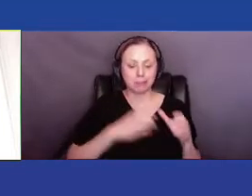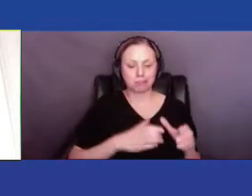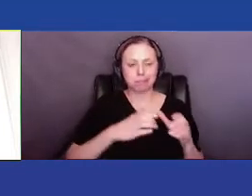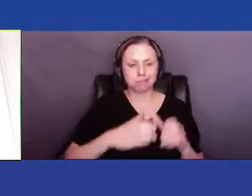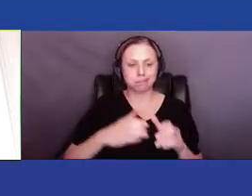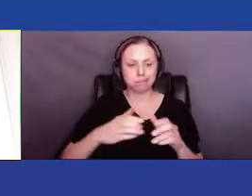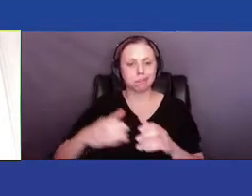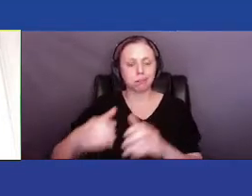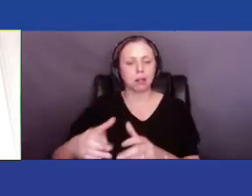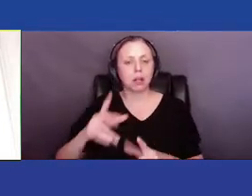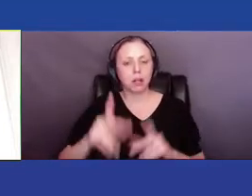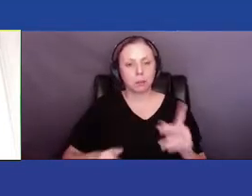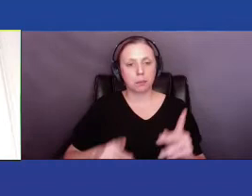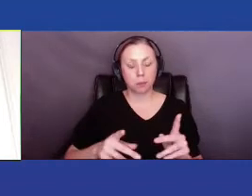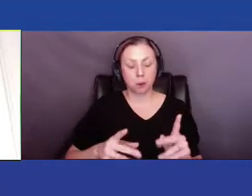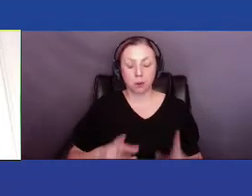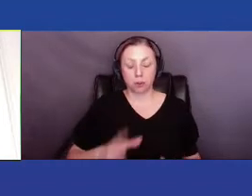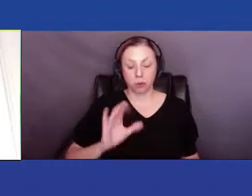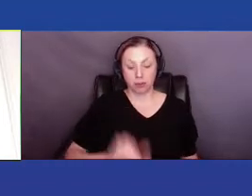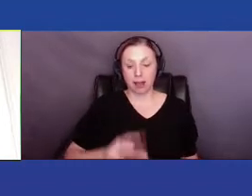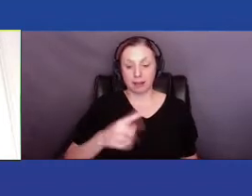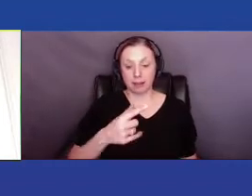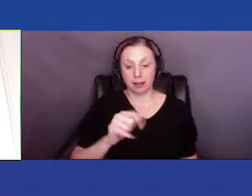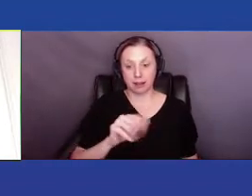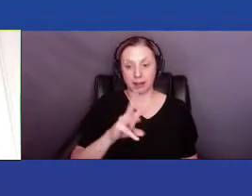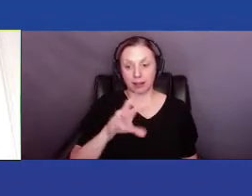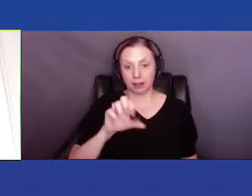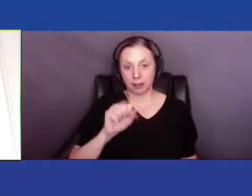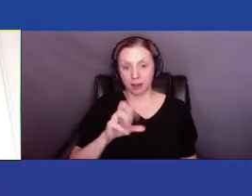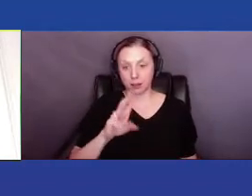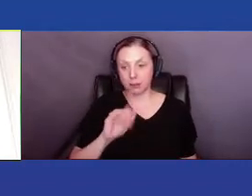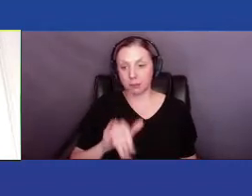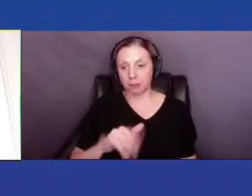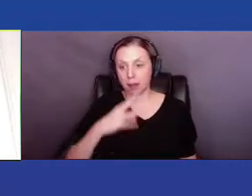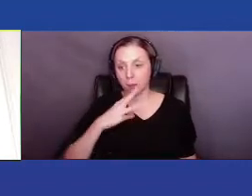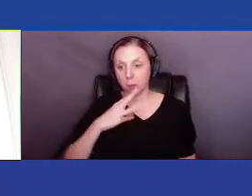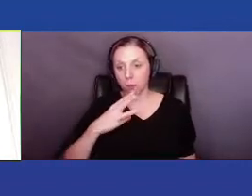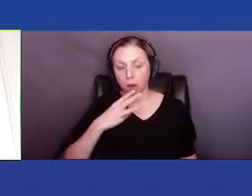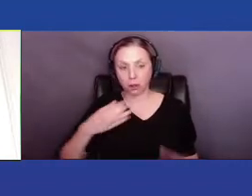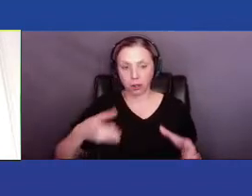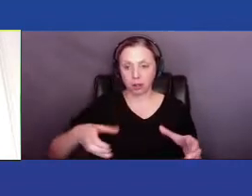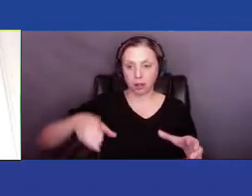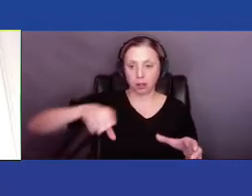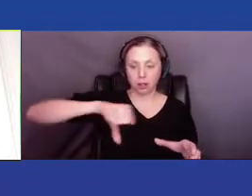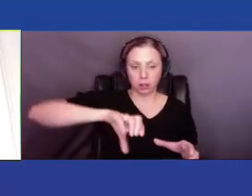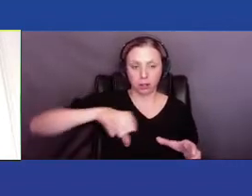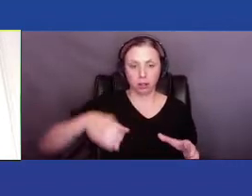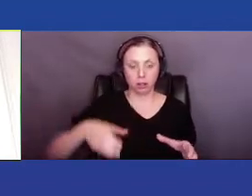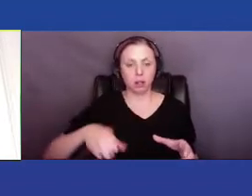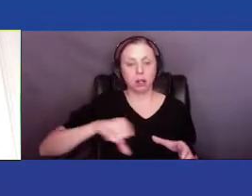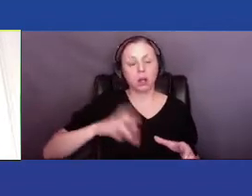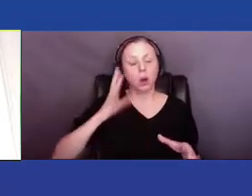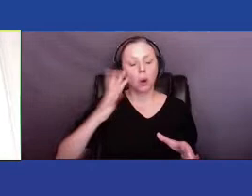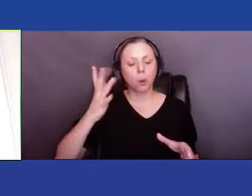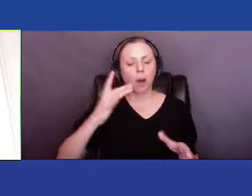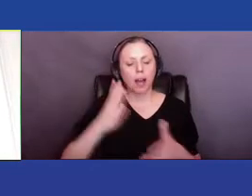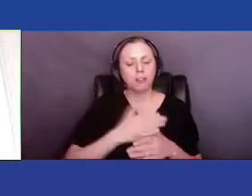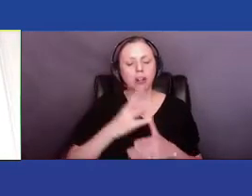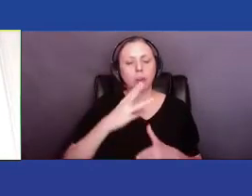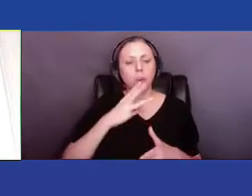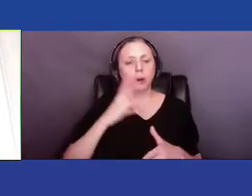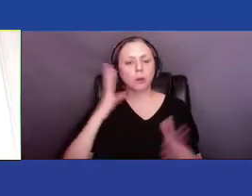pouring the Gallows Bay water as we all pass the water among us to offer a hope or a wish for that space. Next